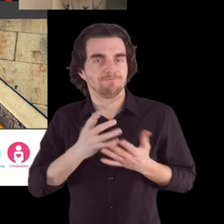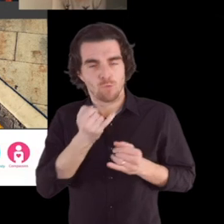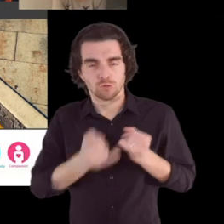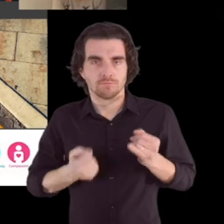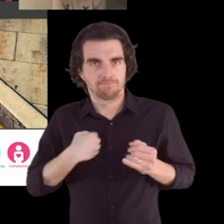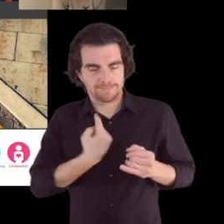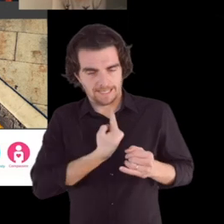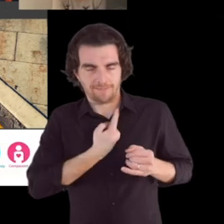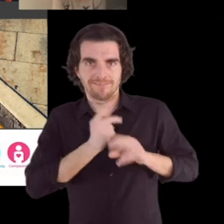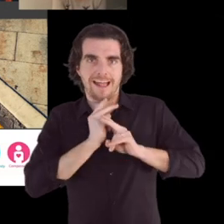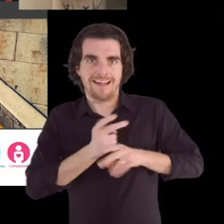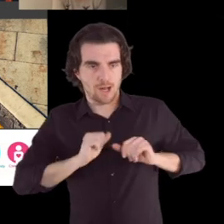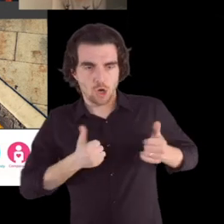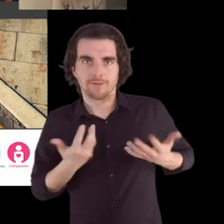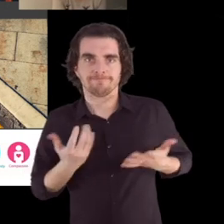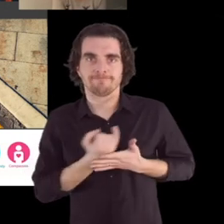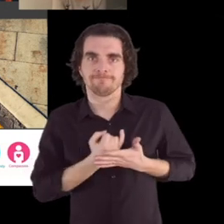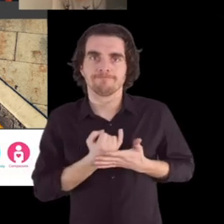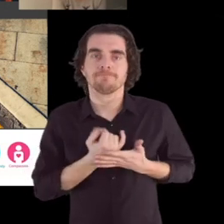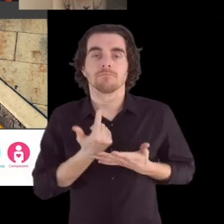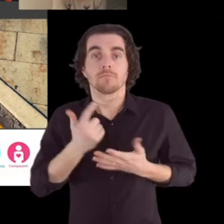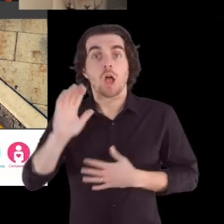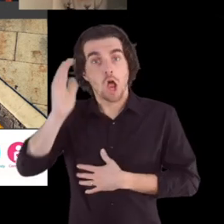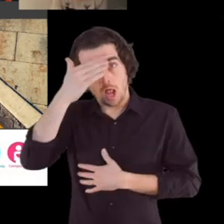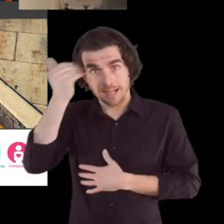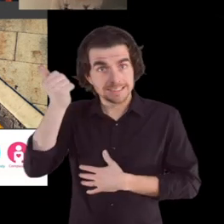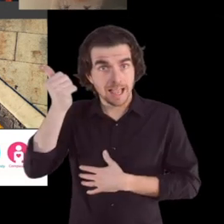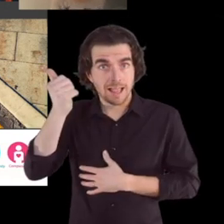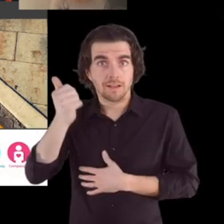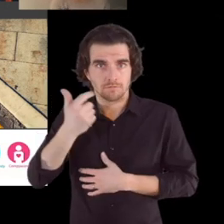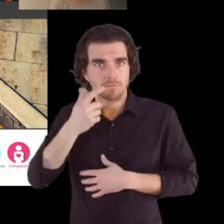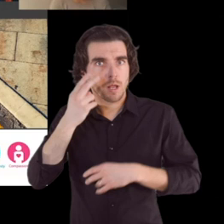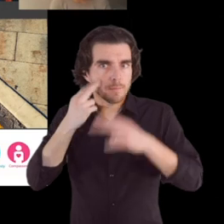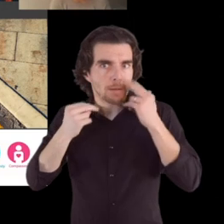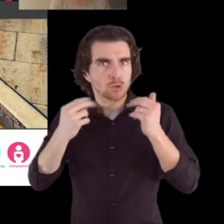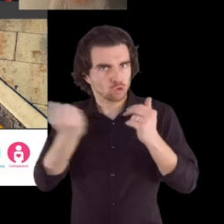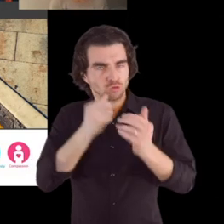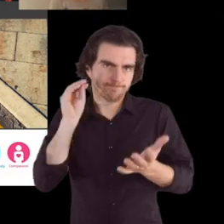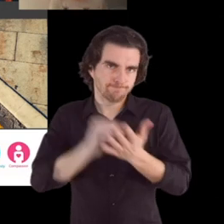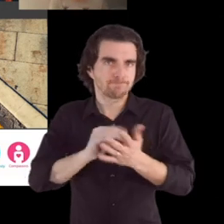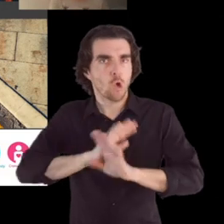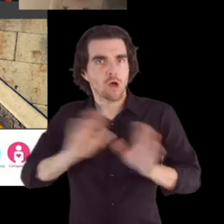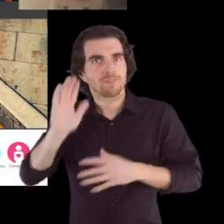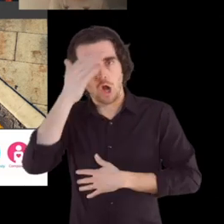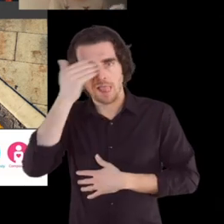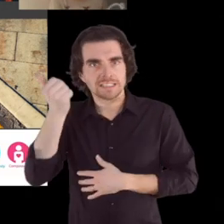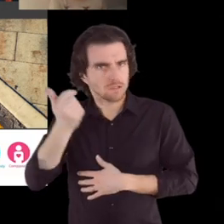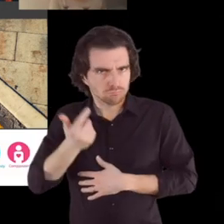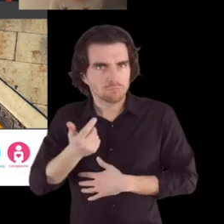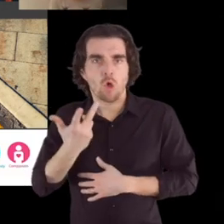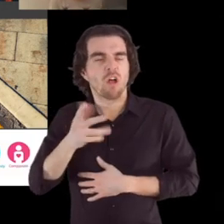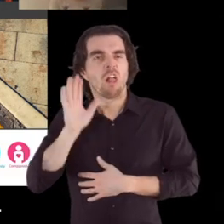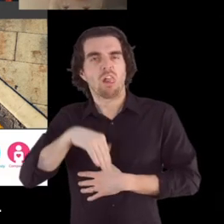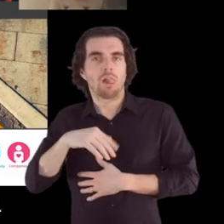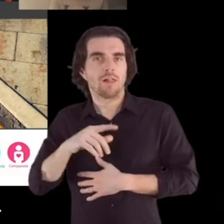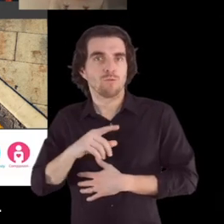impacting then on their own self-care. And this can come holidays there as well. I noticed that some people weren't taking their holidays or couldn't take the